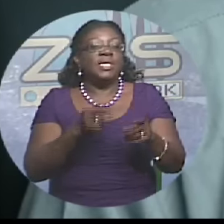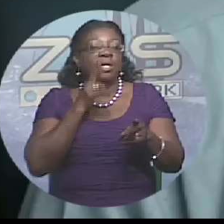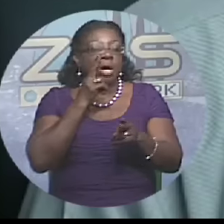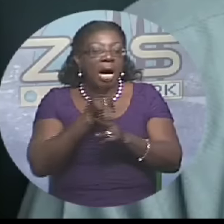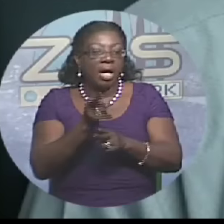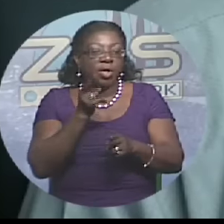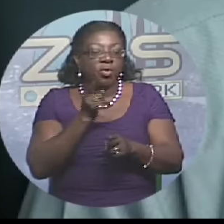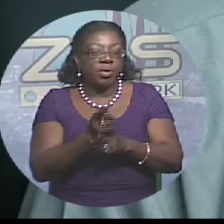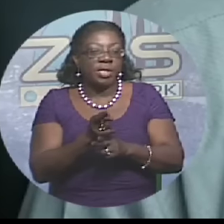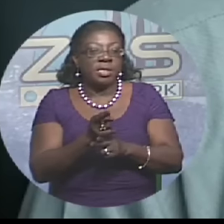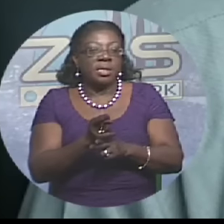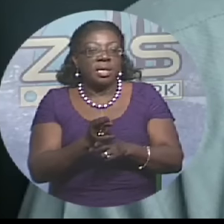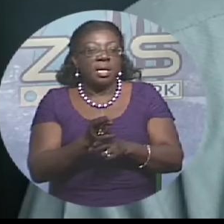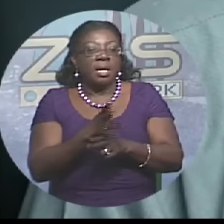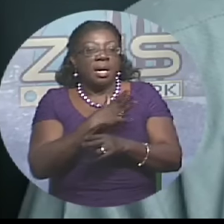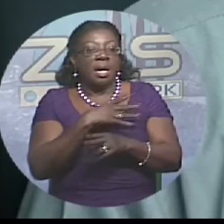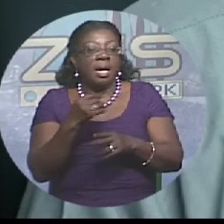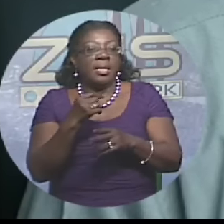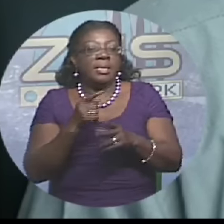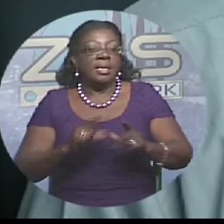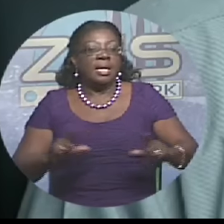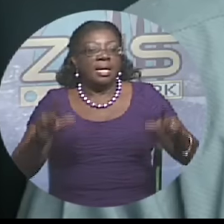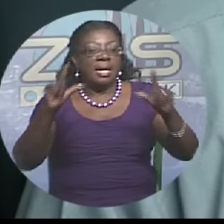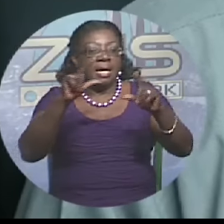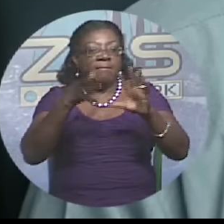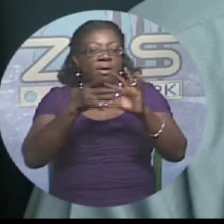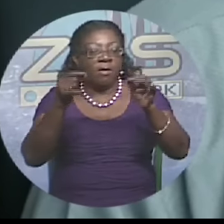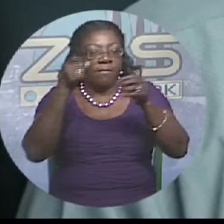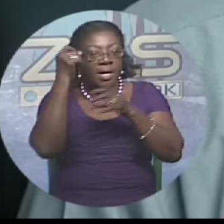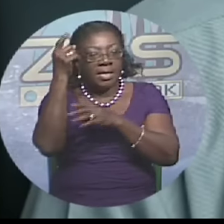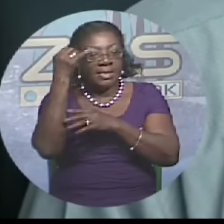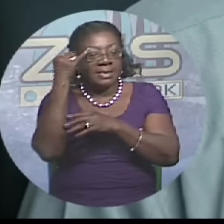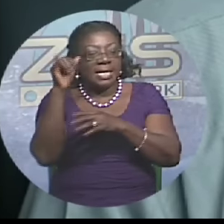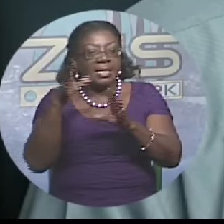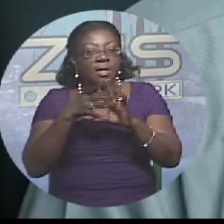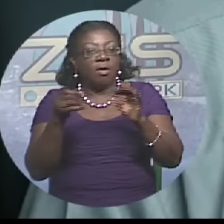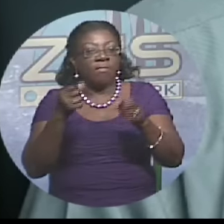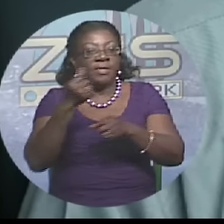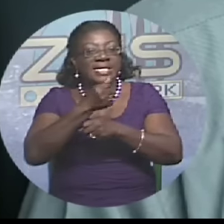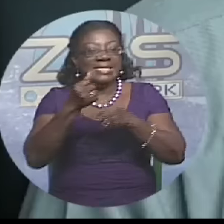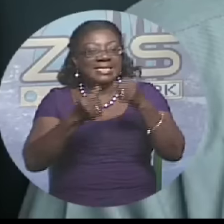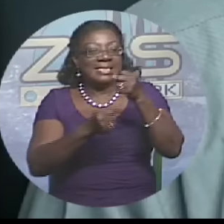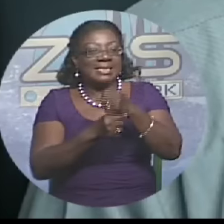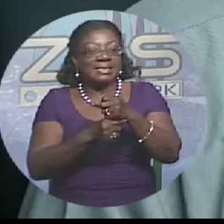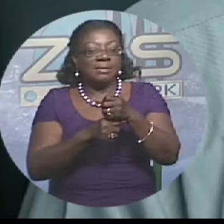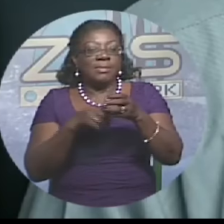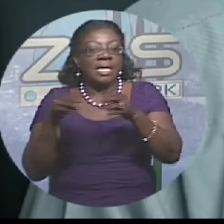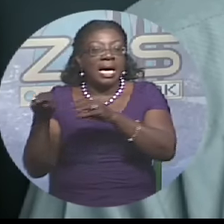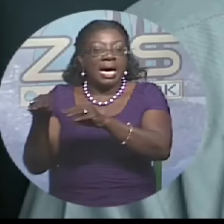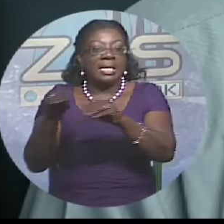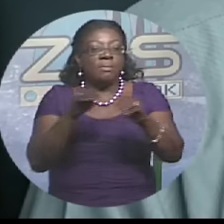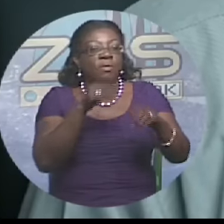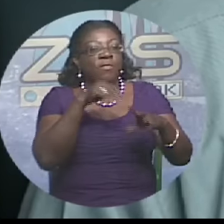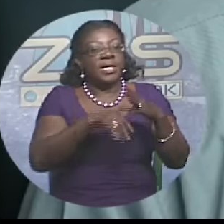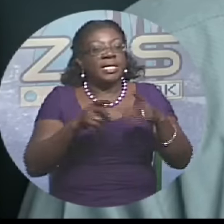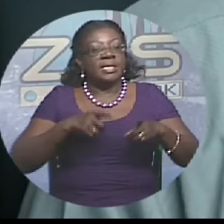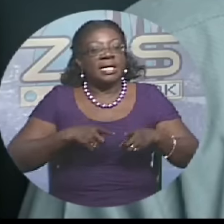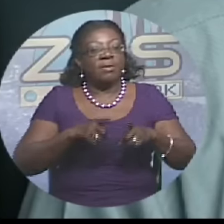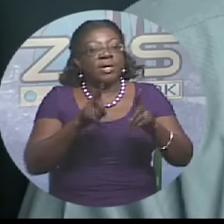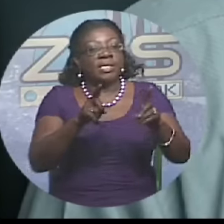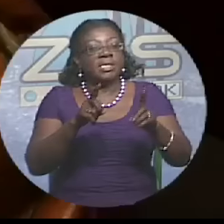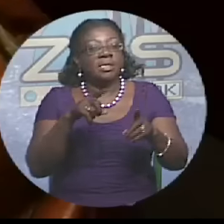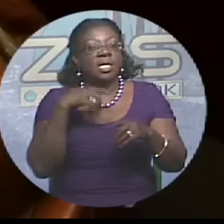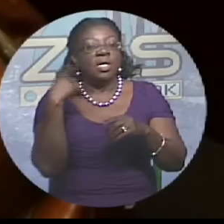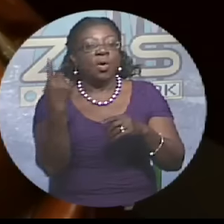accurate, and the level of understanding of these systems, their movement and direction, and also to